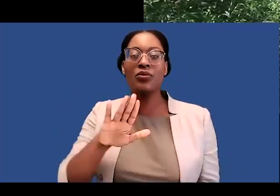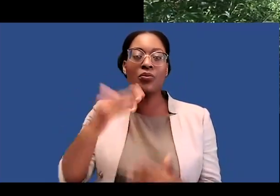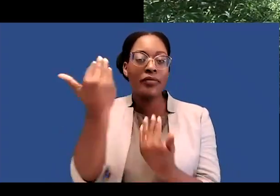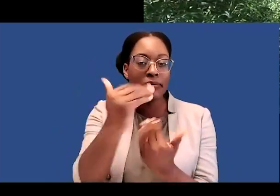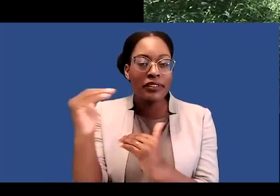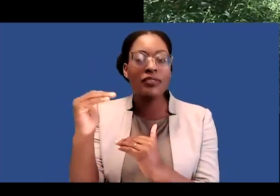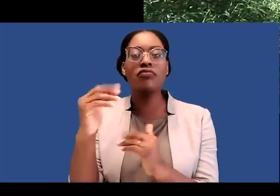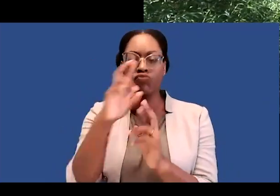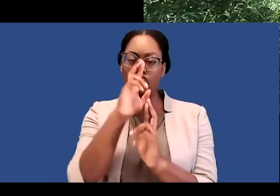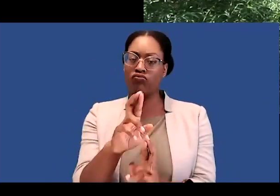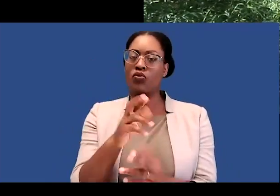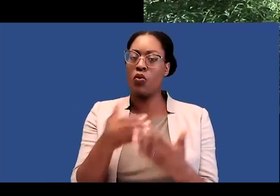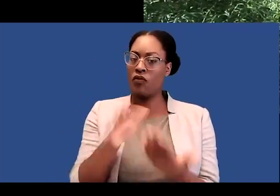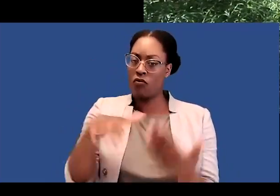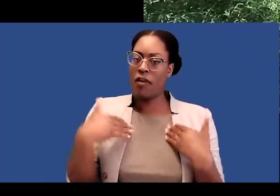to your limits.